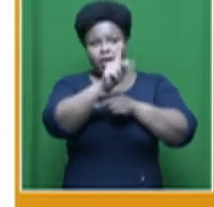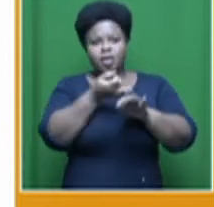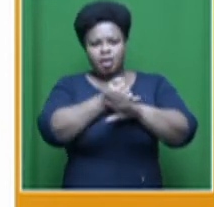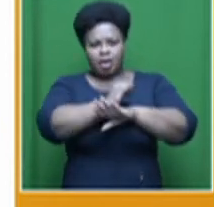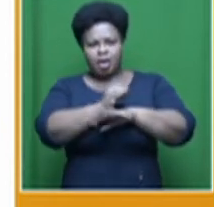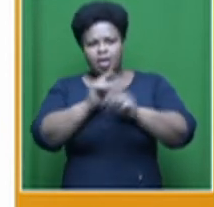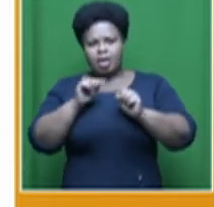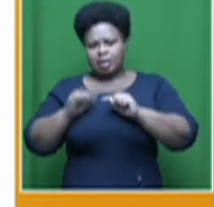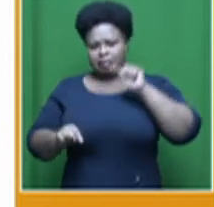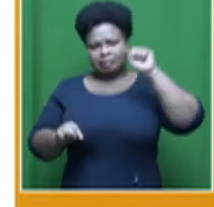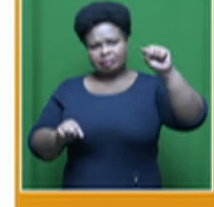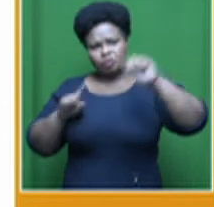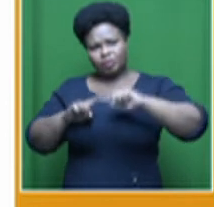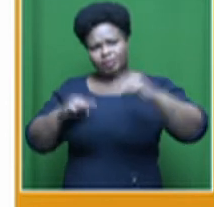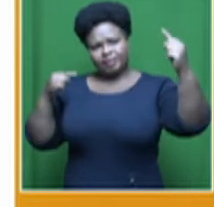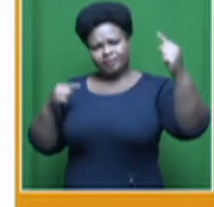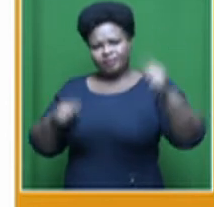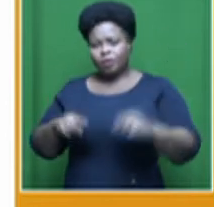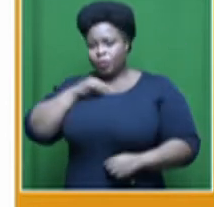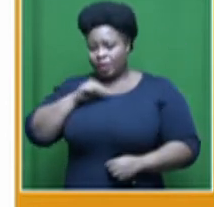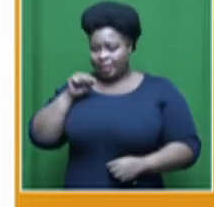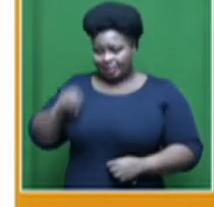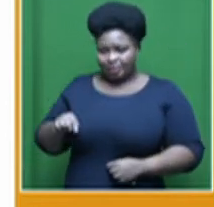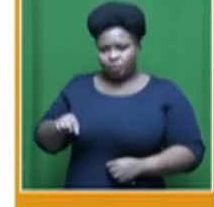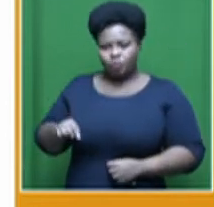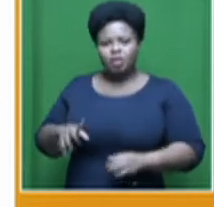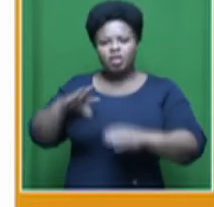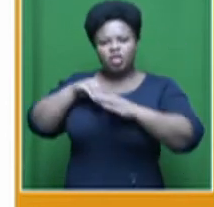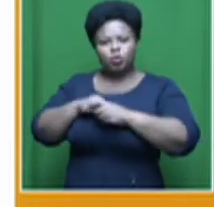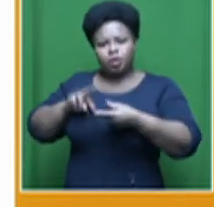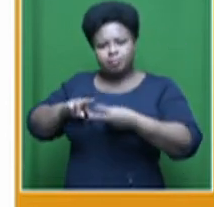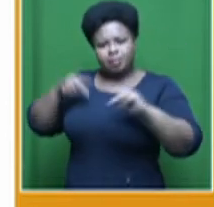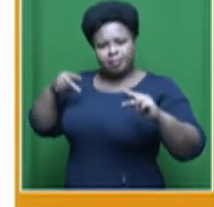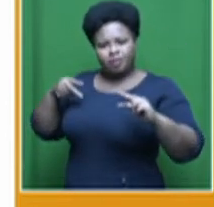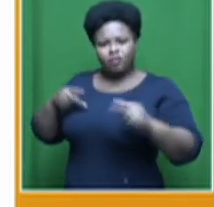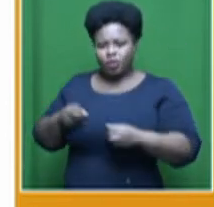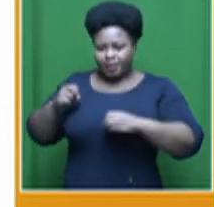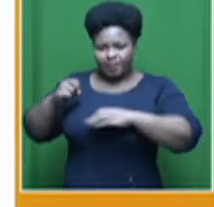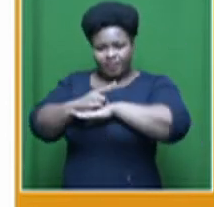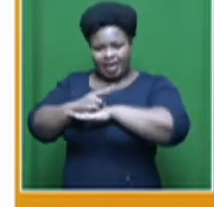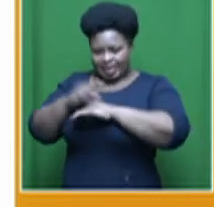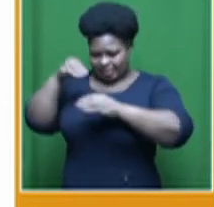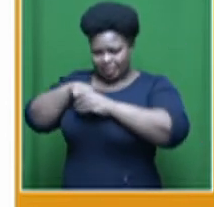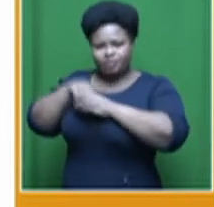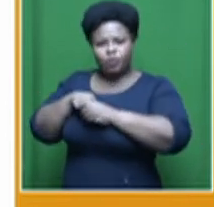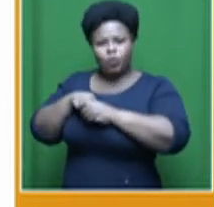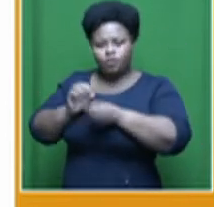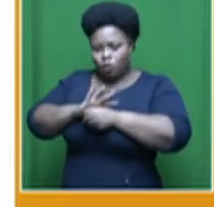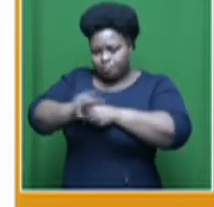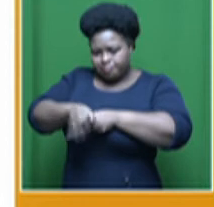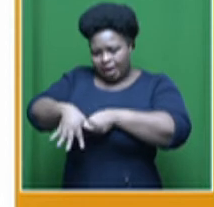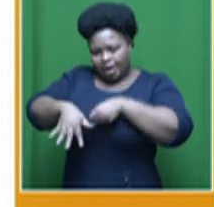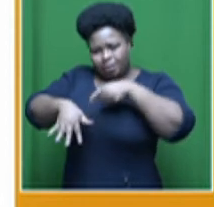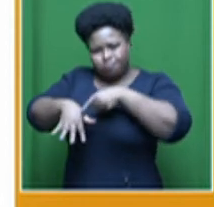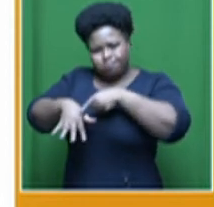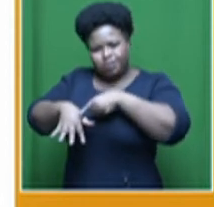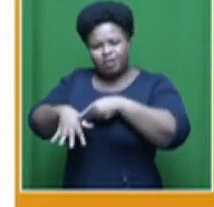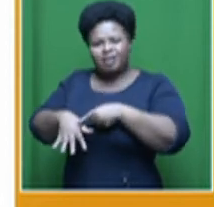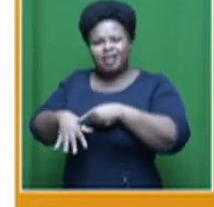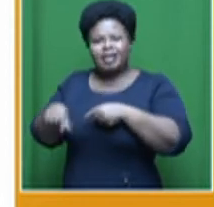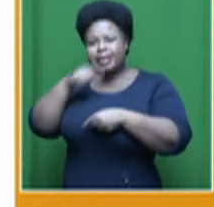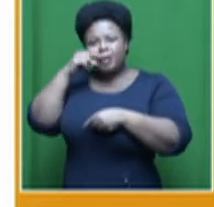earlier, is that this particular variant includes mutations of the genome of the virus, which allows for what is known